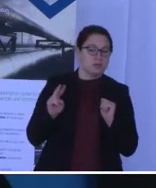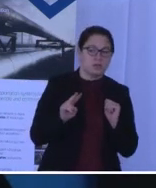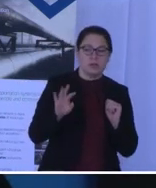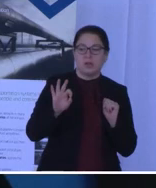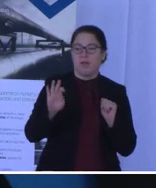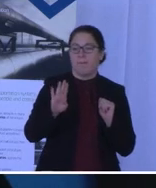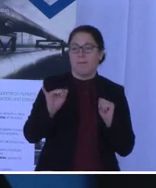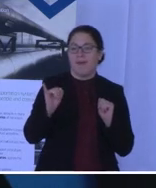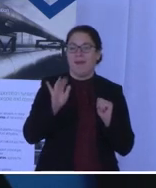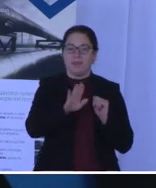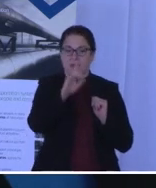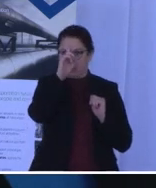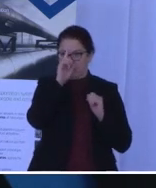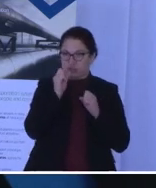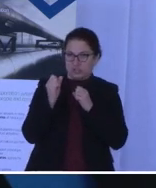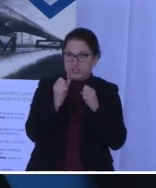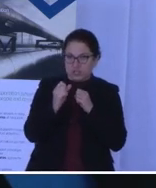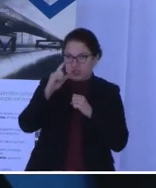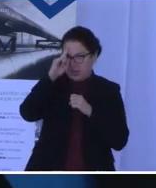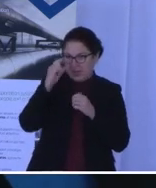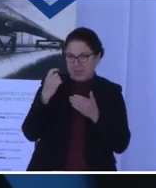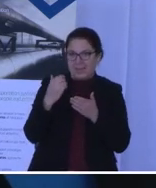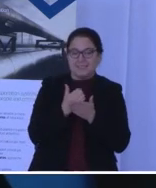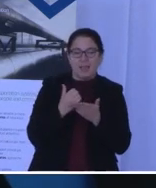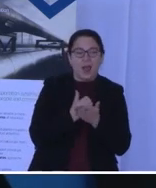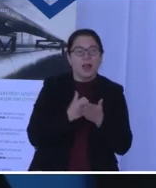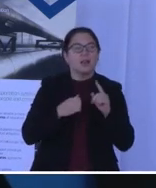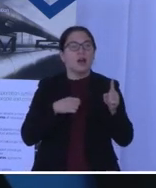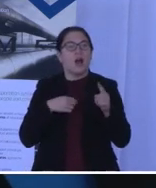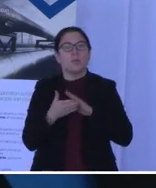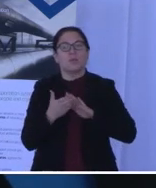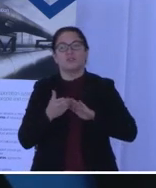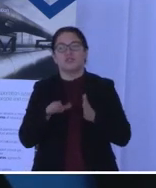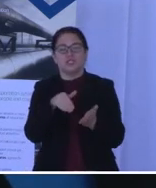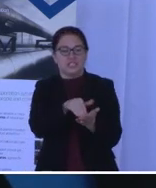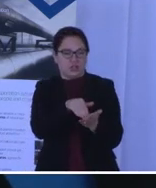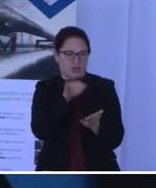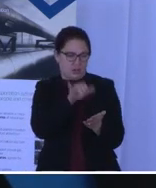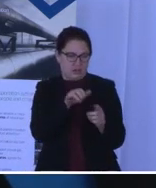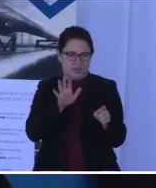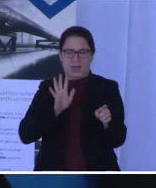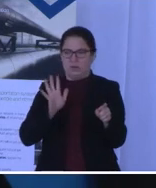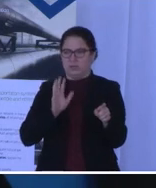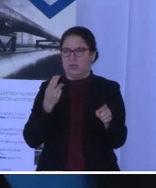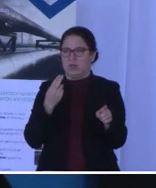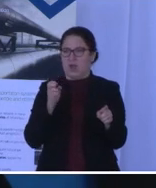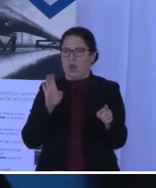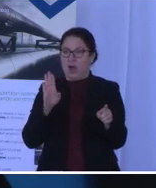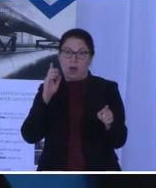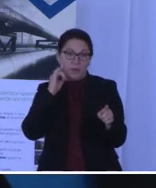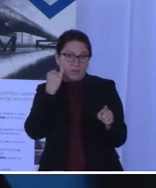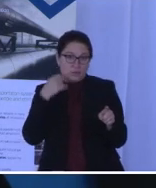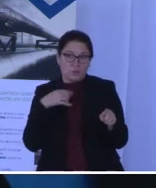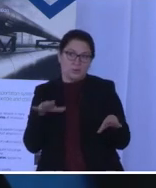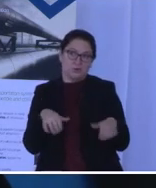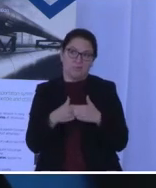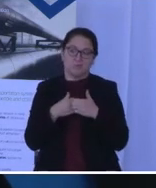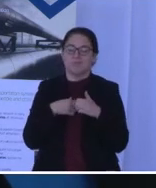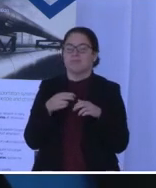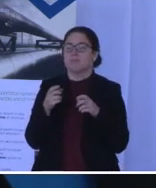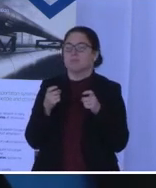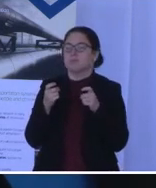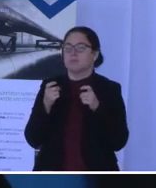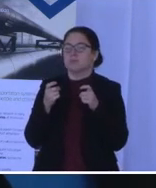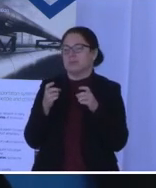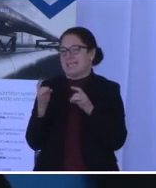Strategic Intelligence and Operations Center, which was at that point the hub of where you would deal with terrorist activity.